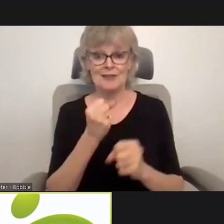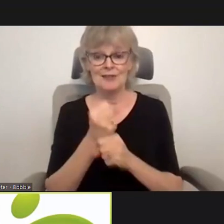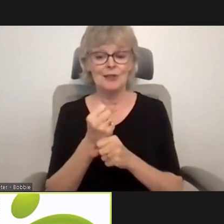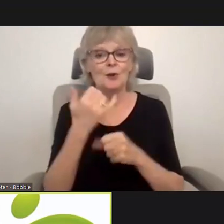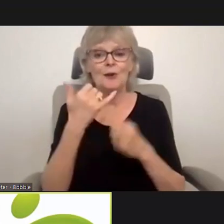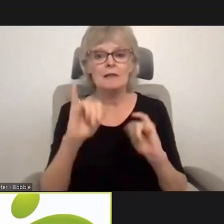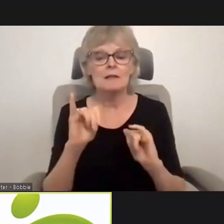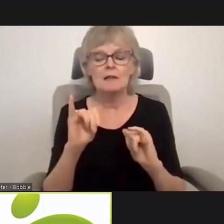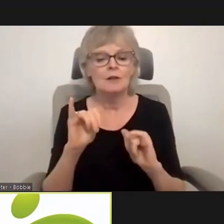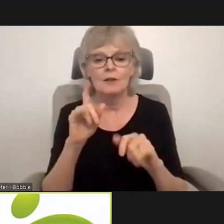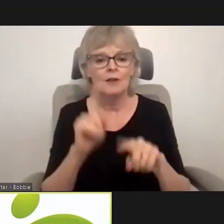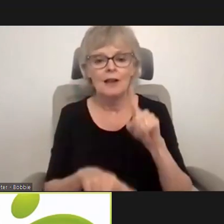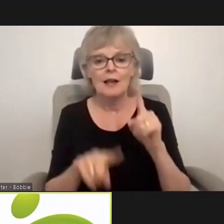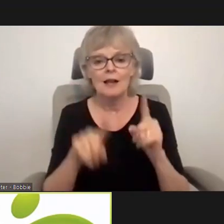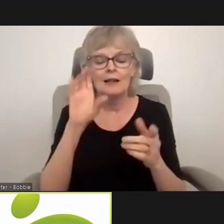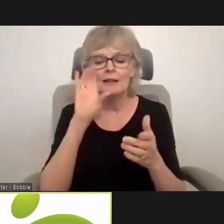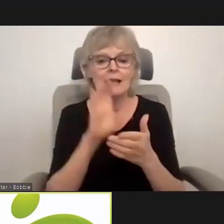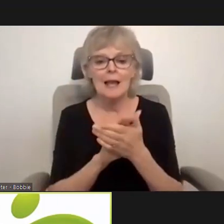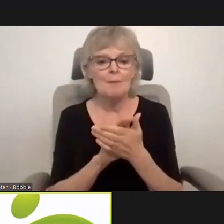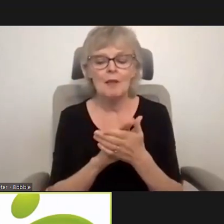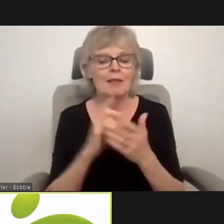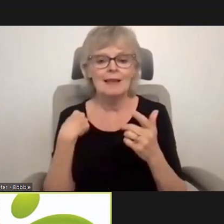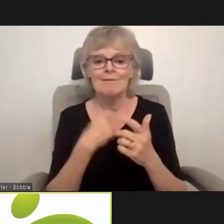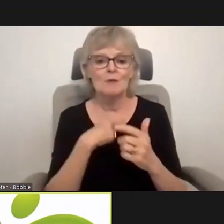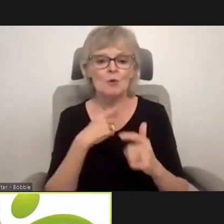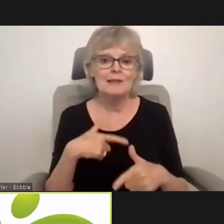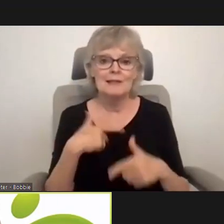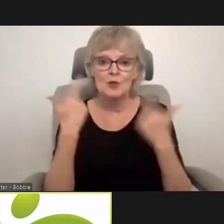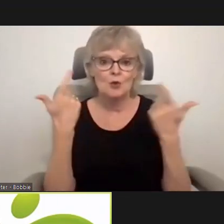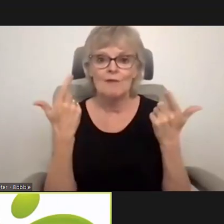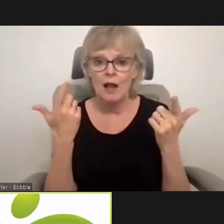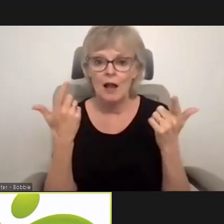believe we not only survived but thrived,